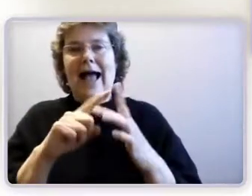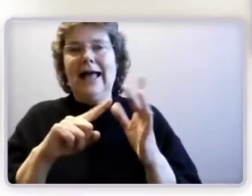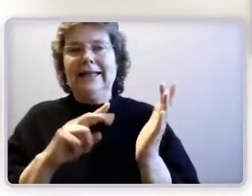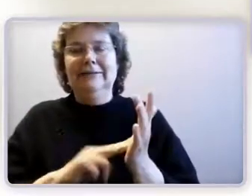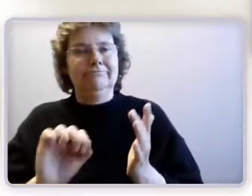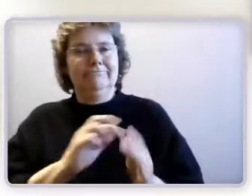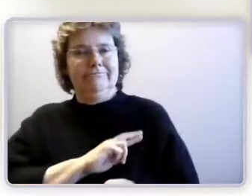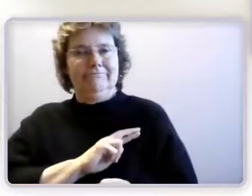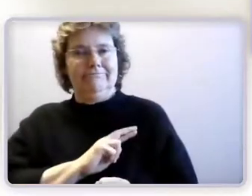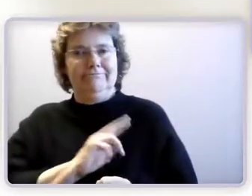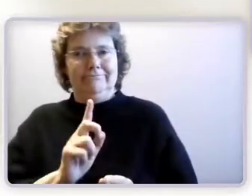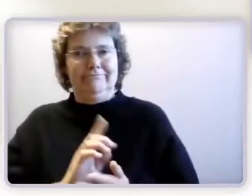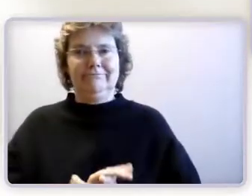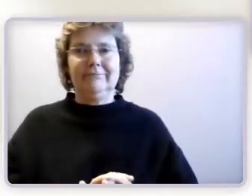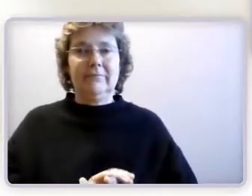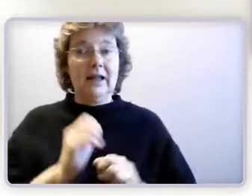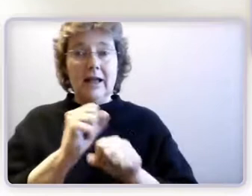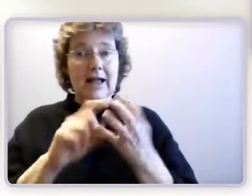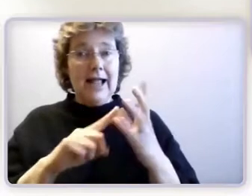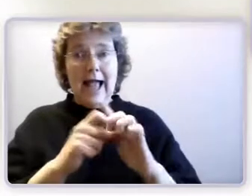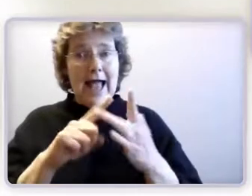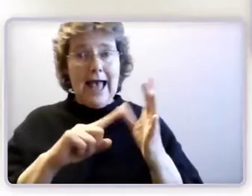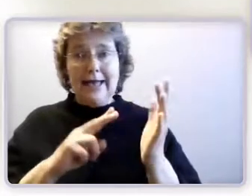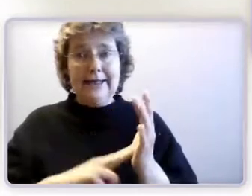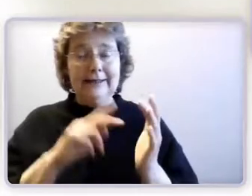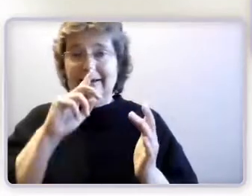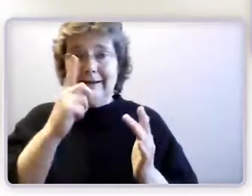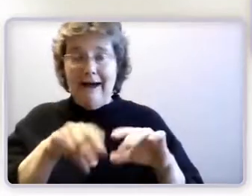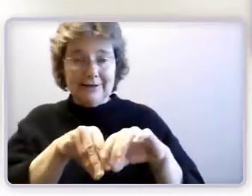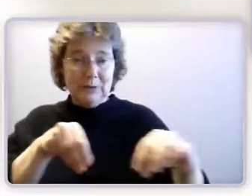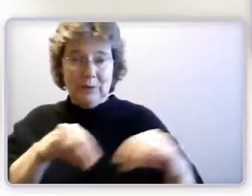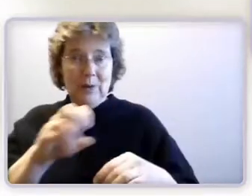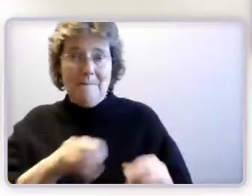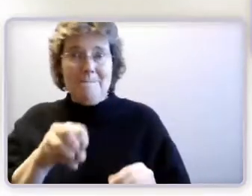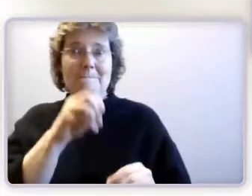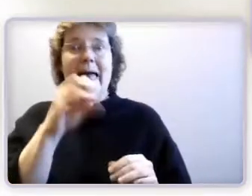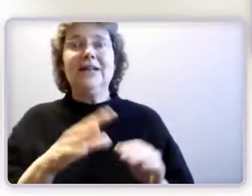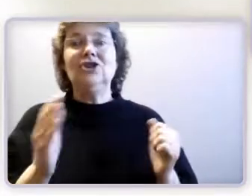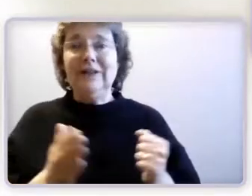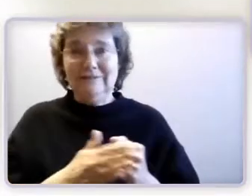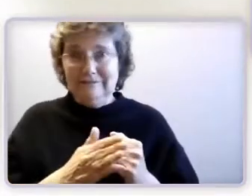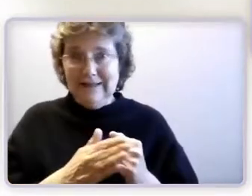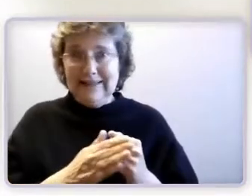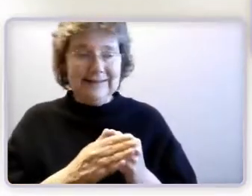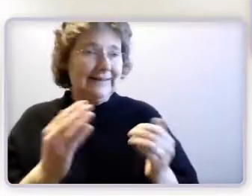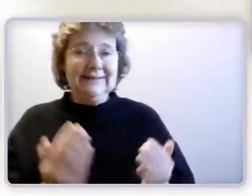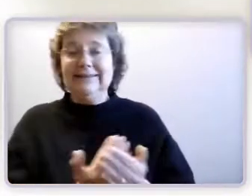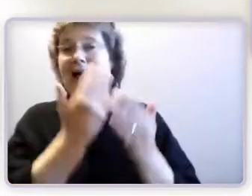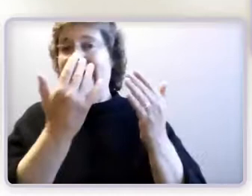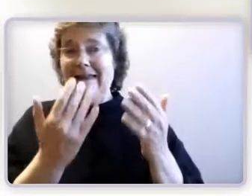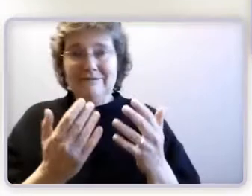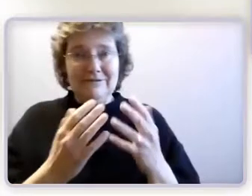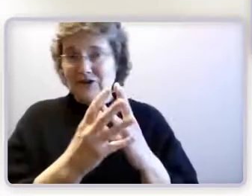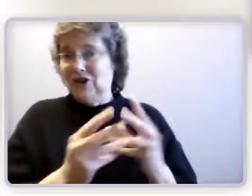going to be the savior or the magical cure or the panacea for all of the issues or any